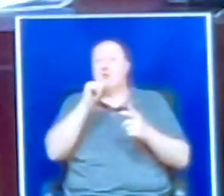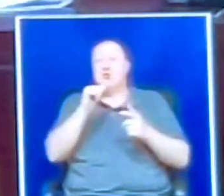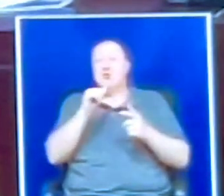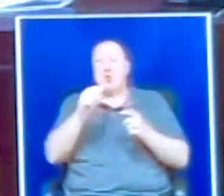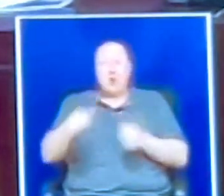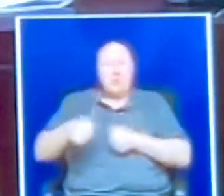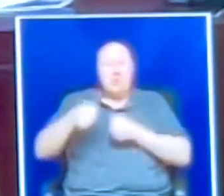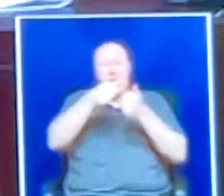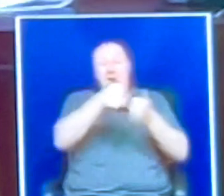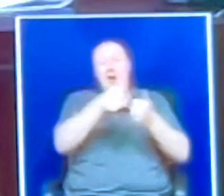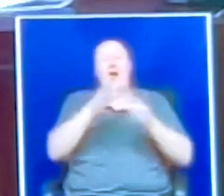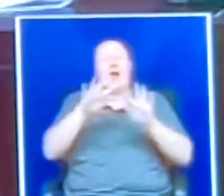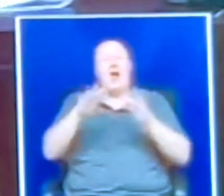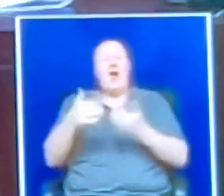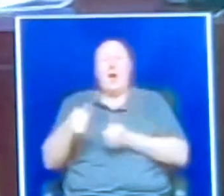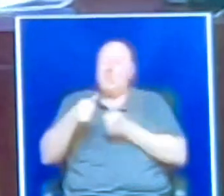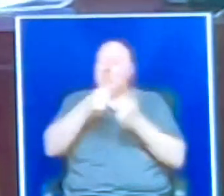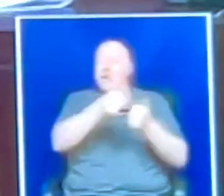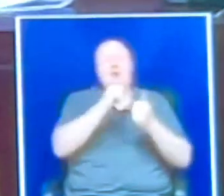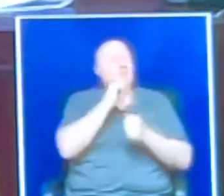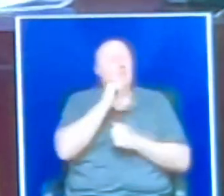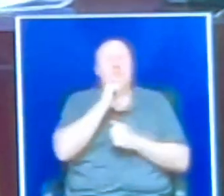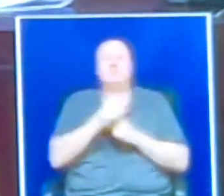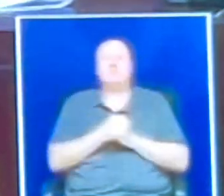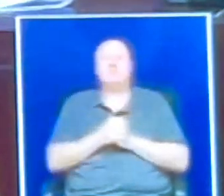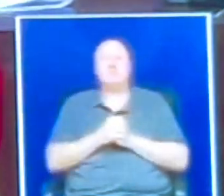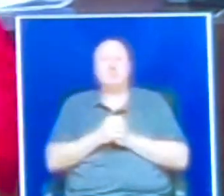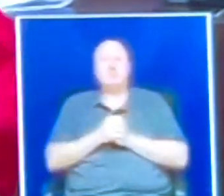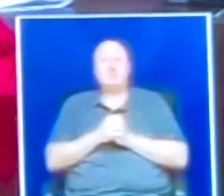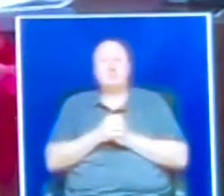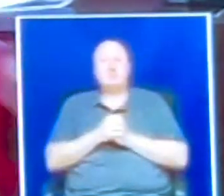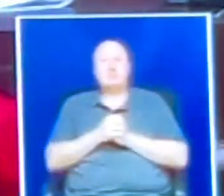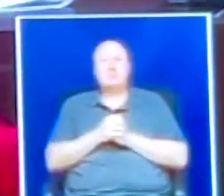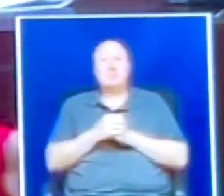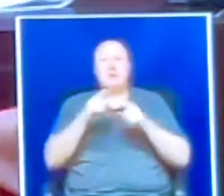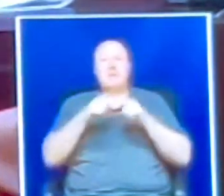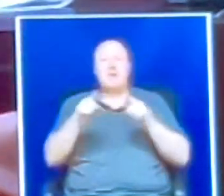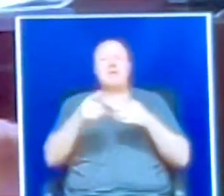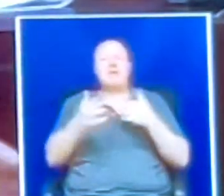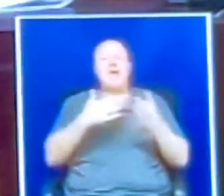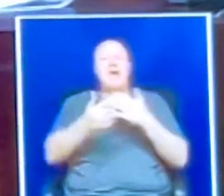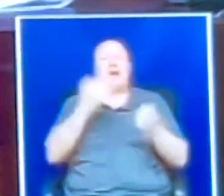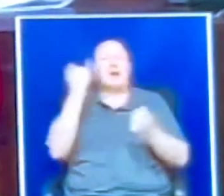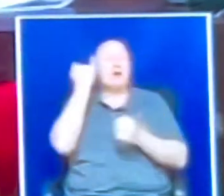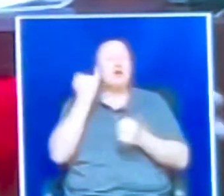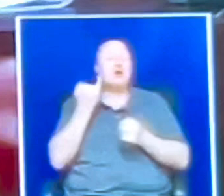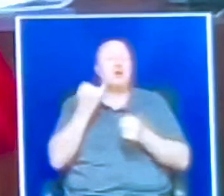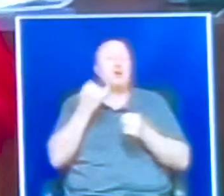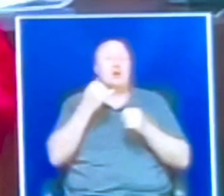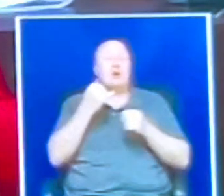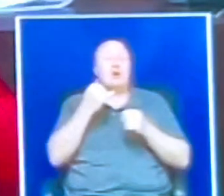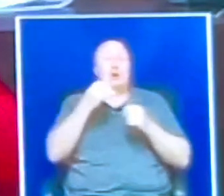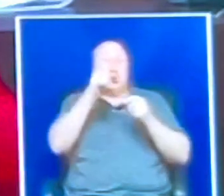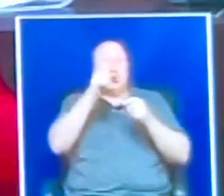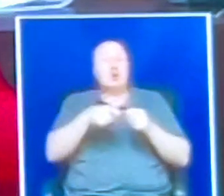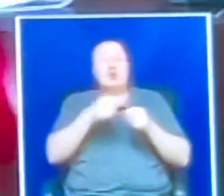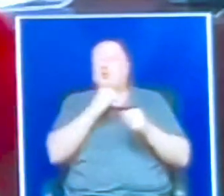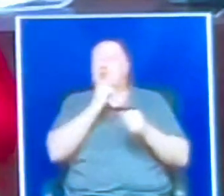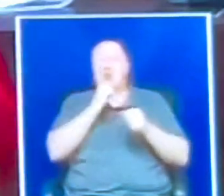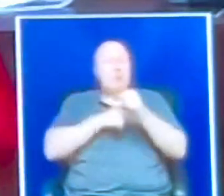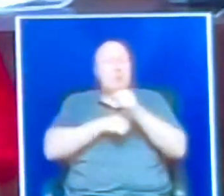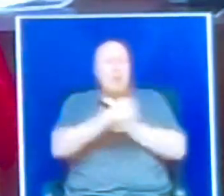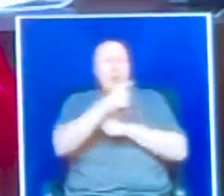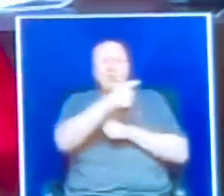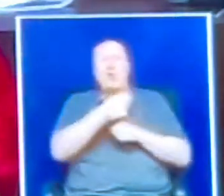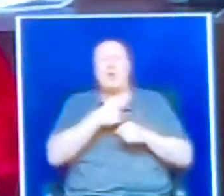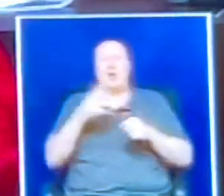or are not allowed to return. Yet any Jewish person who has not born there, who has never been there, can go